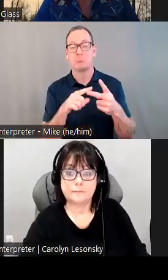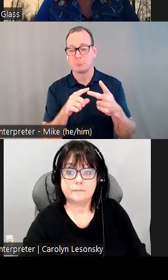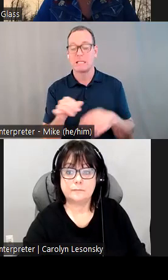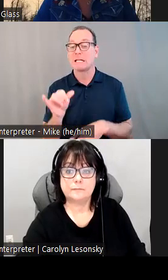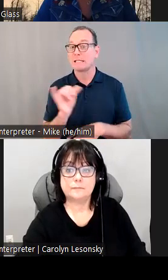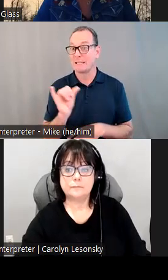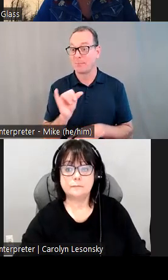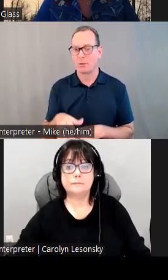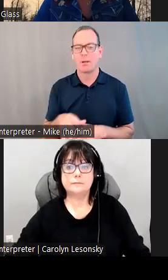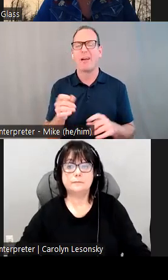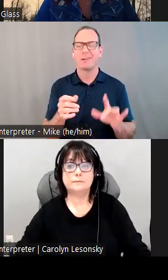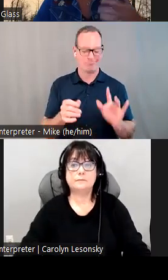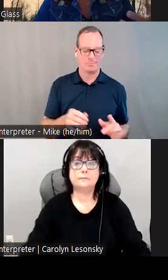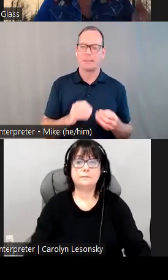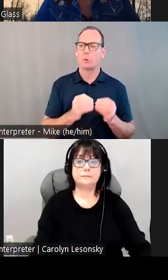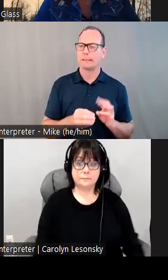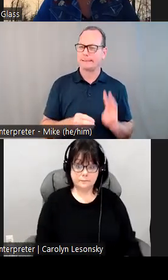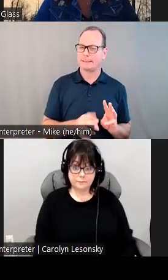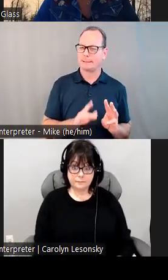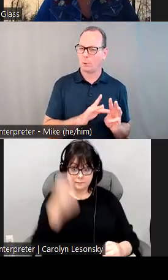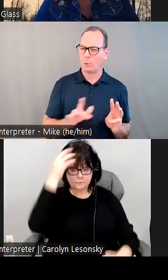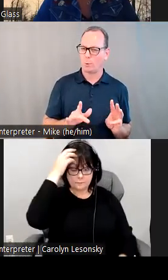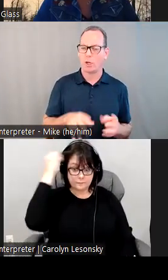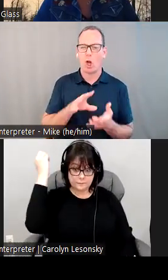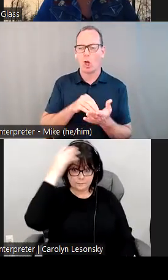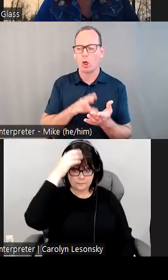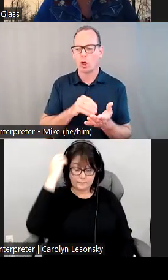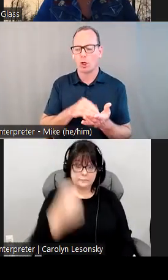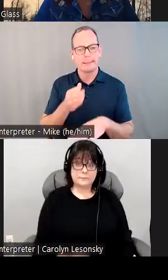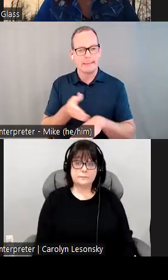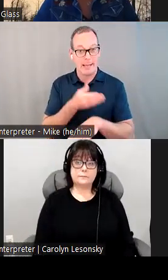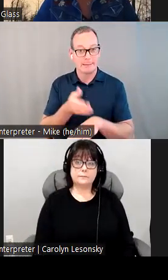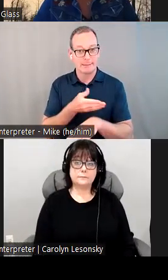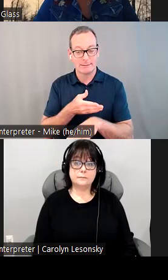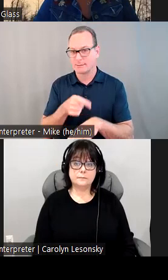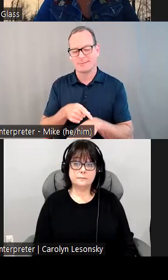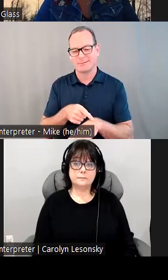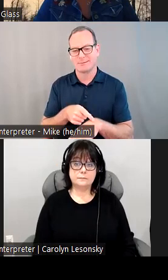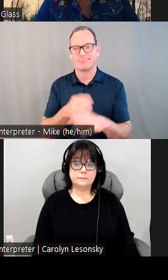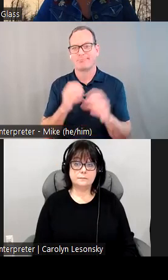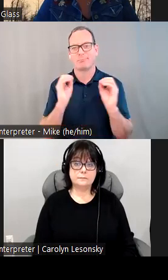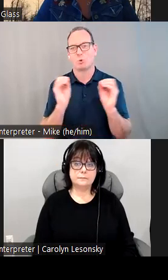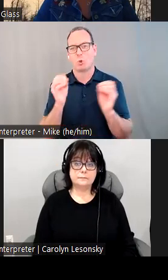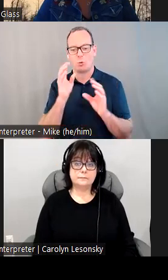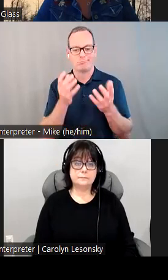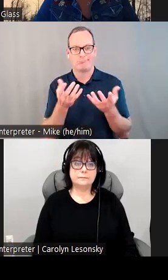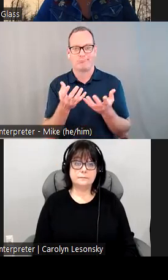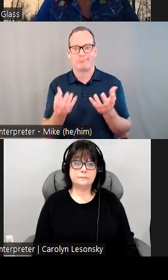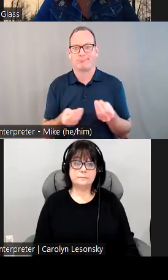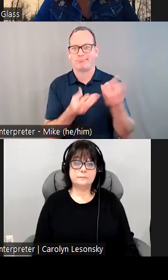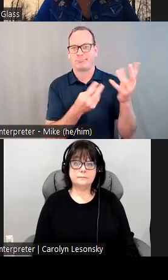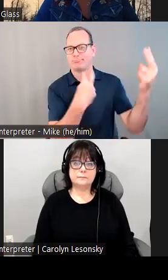in CAMS for number 6 for learner gains, but there is no data for learner gains to input.